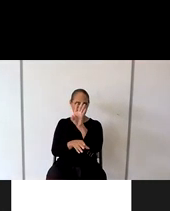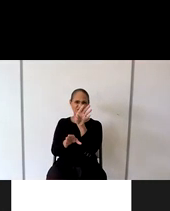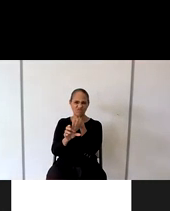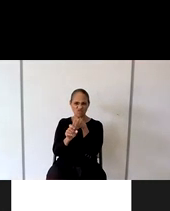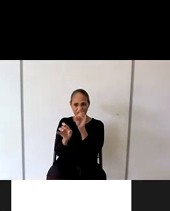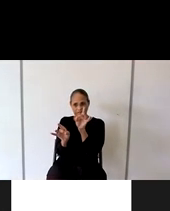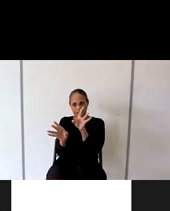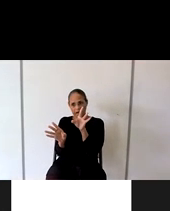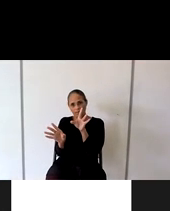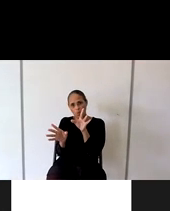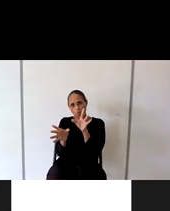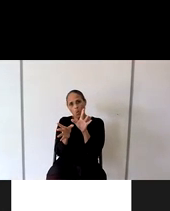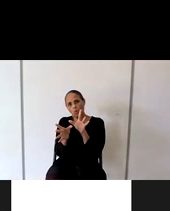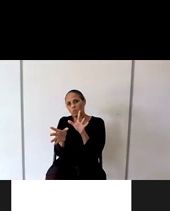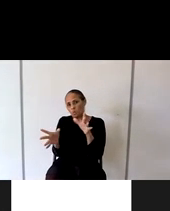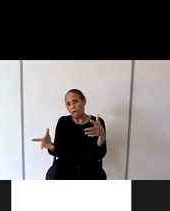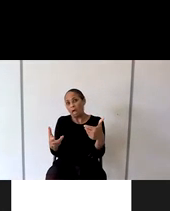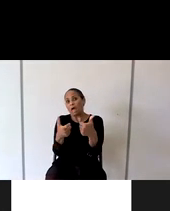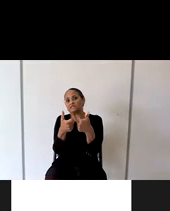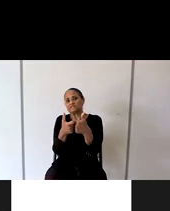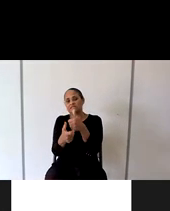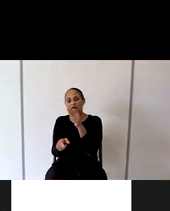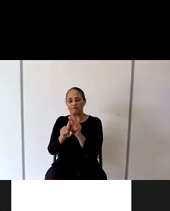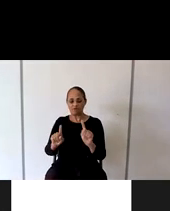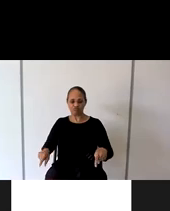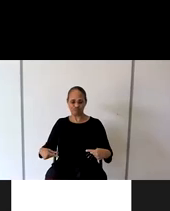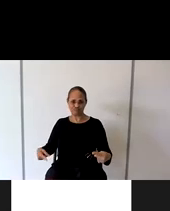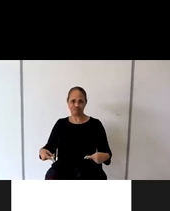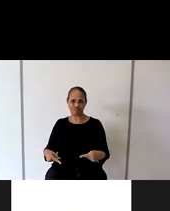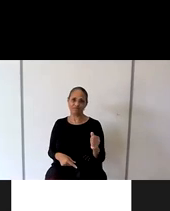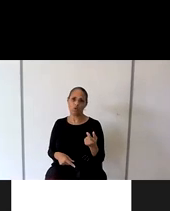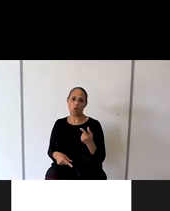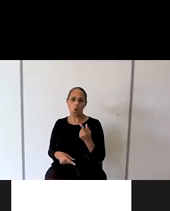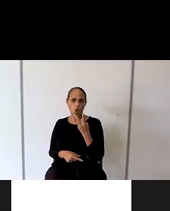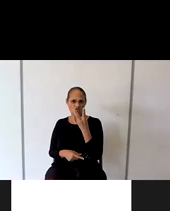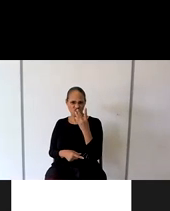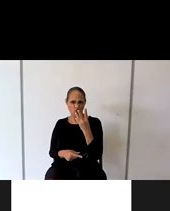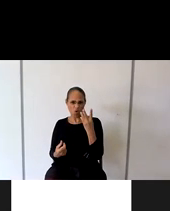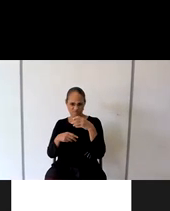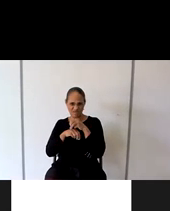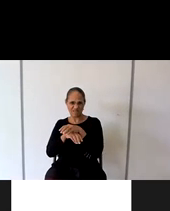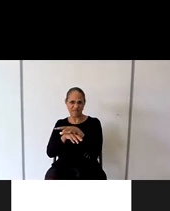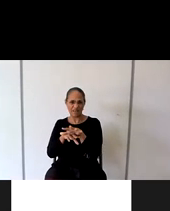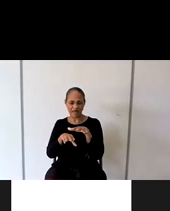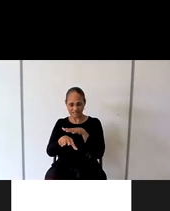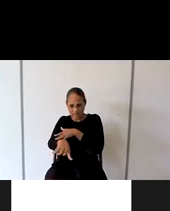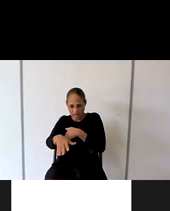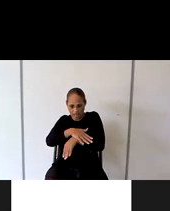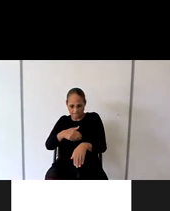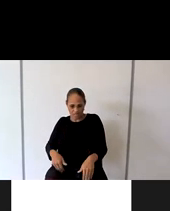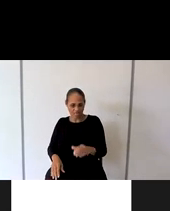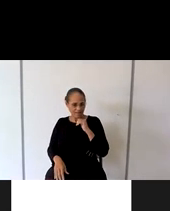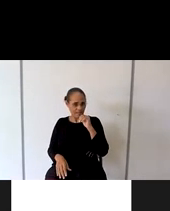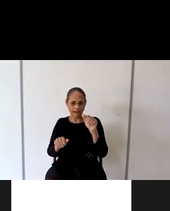terrible accident that leaves him as a quadriplegic. So that's all four limbs being affected. And he is not able